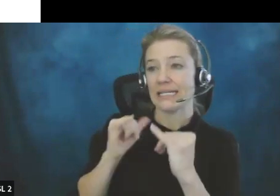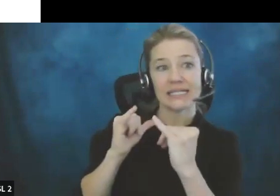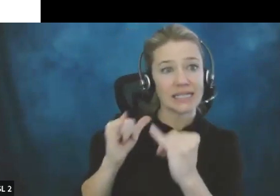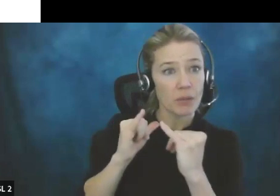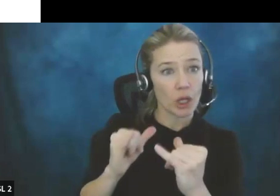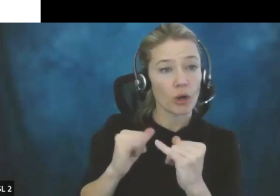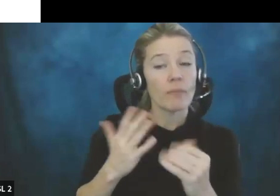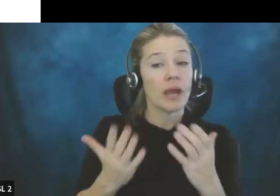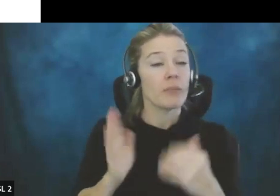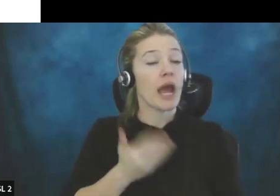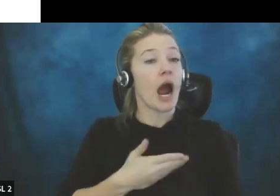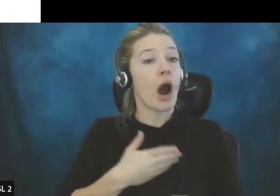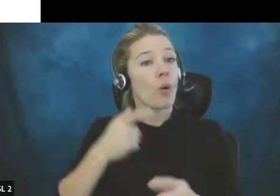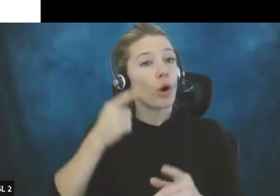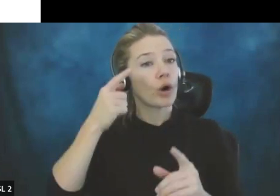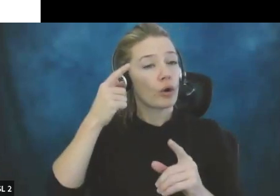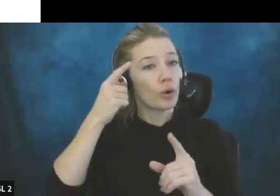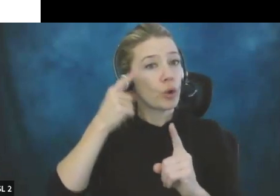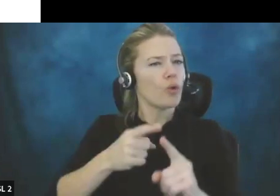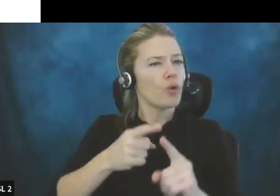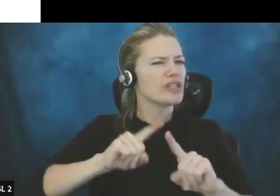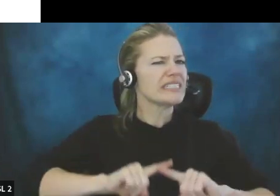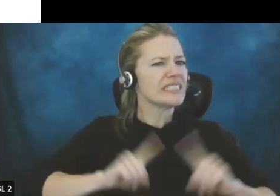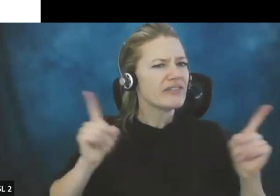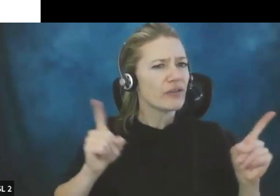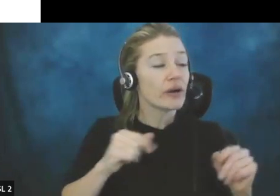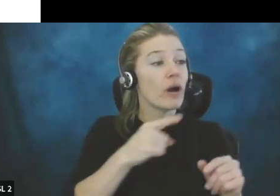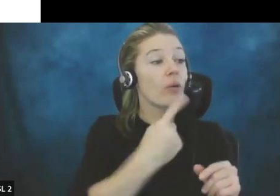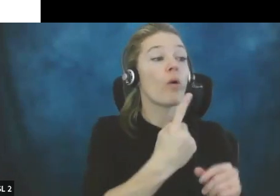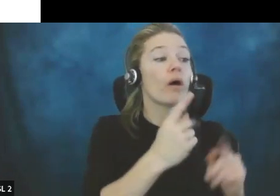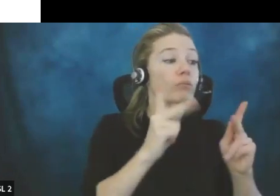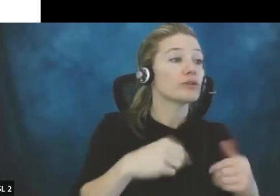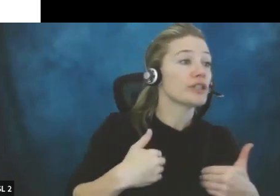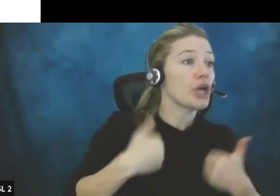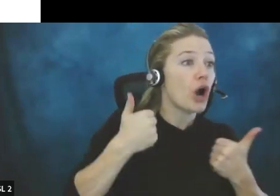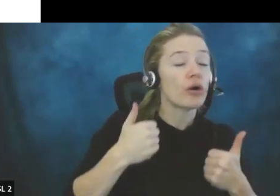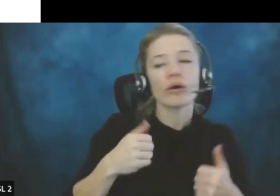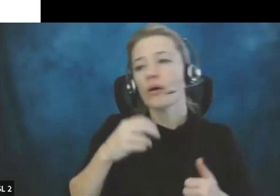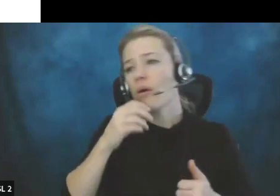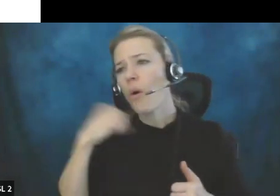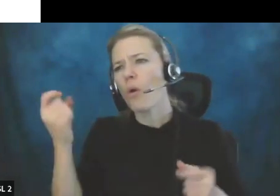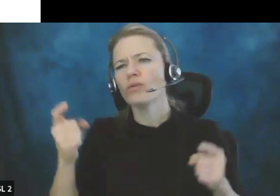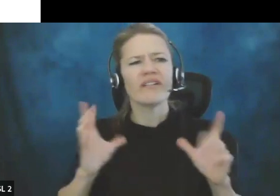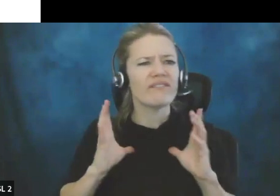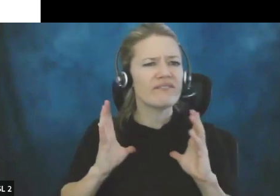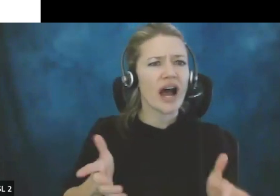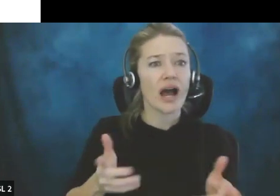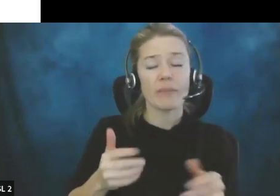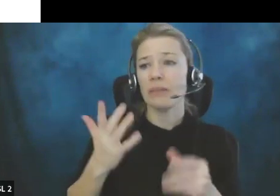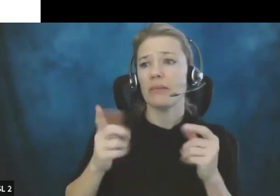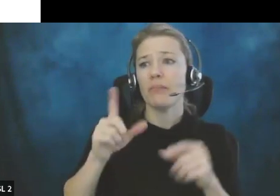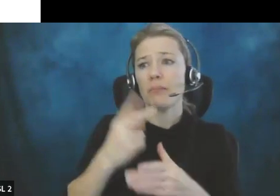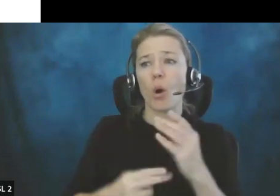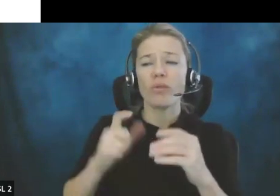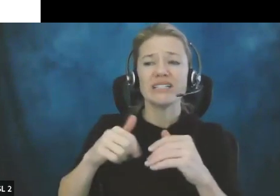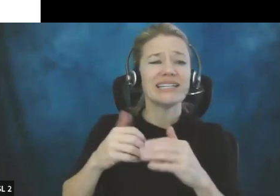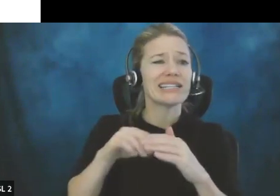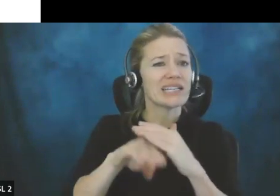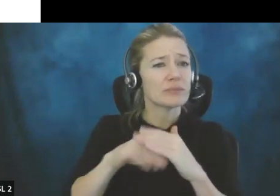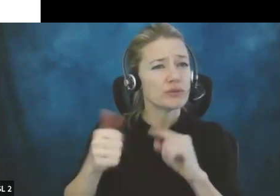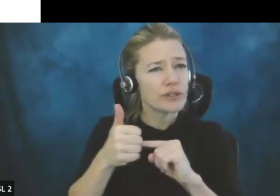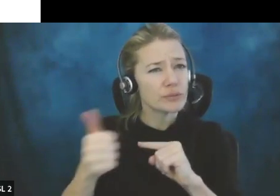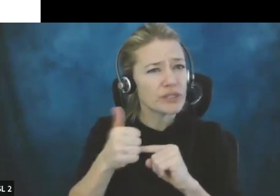often need very similar things. Our goals might be different. We might be at different points in our lives, right? But we need affordable, accessible